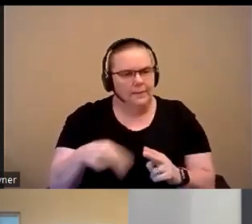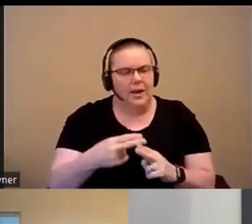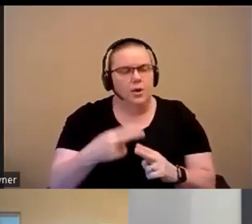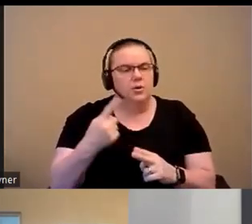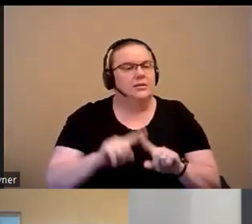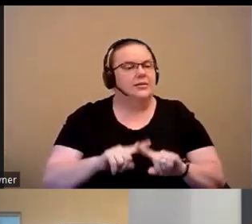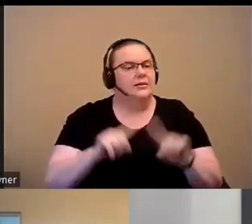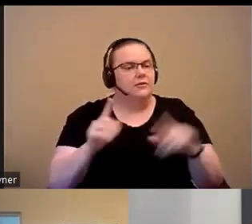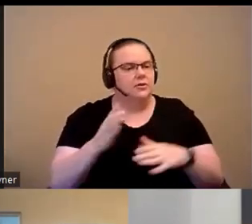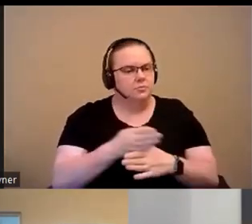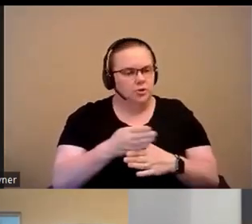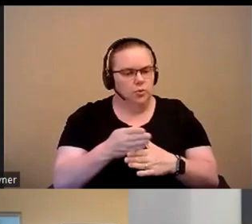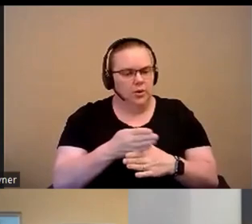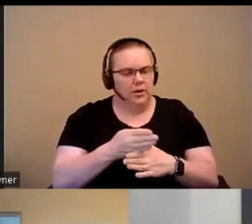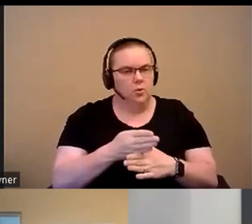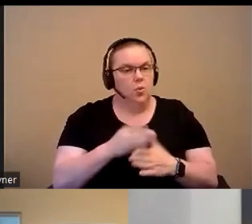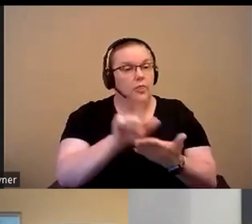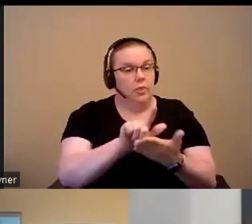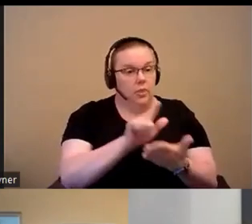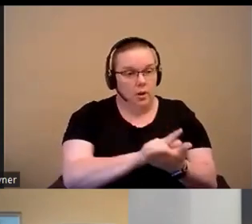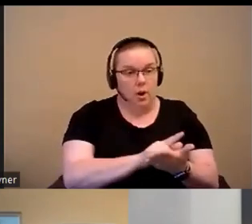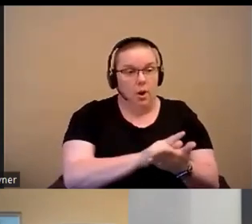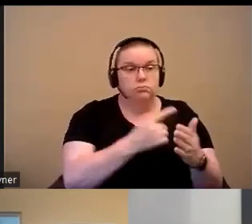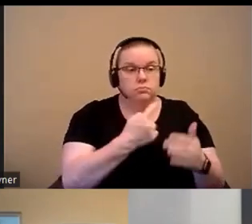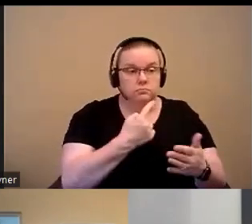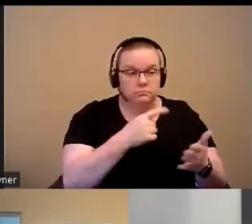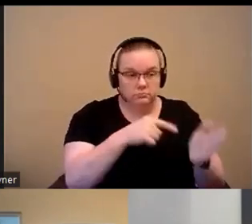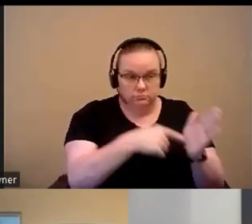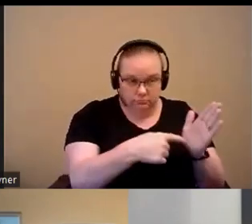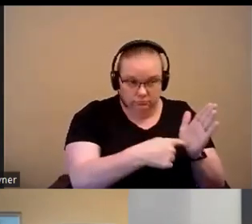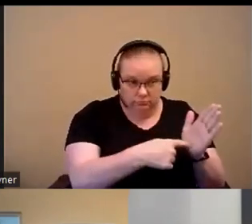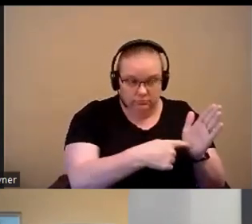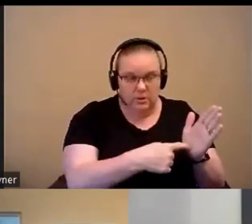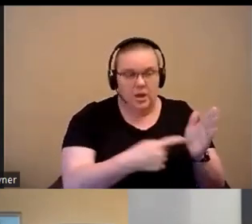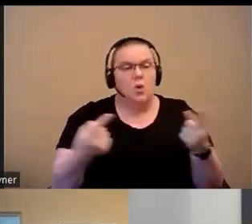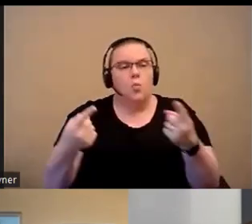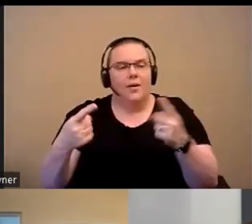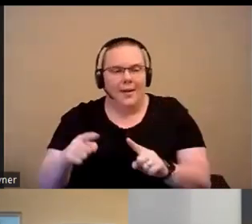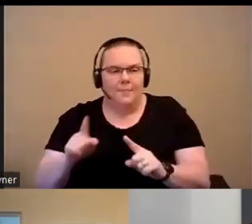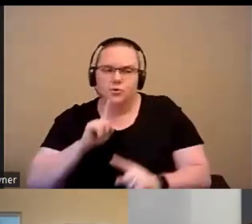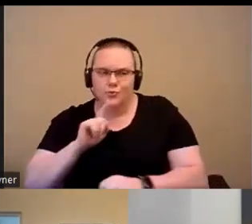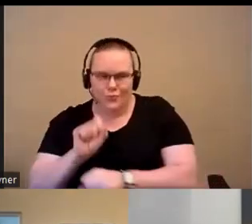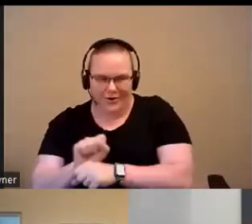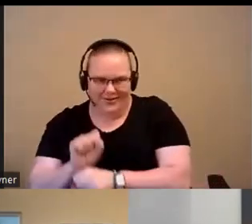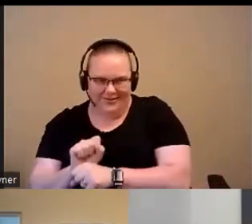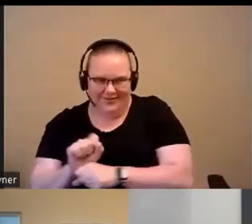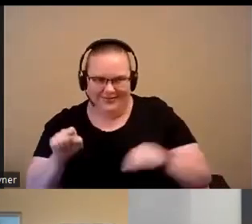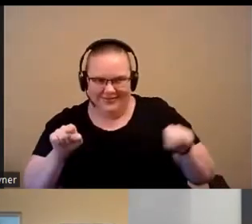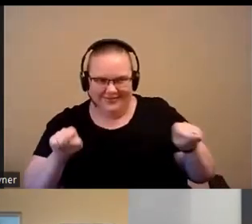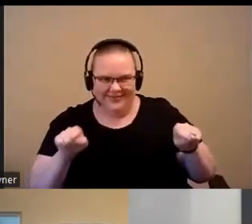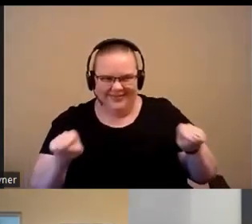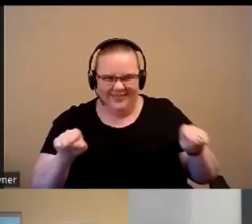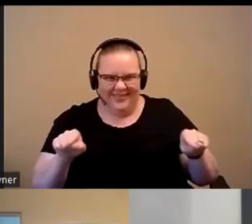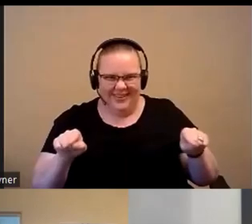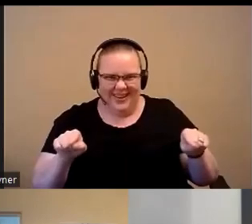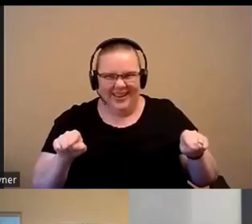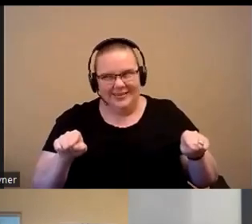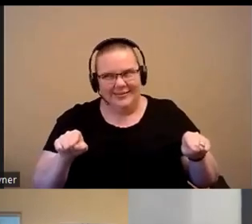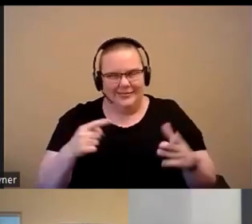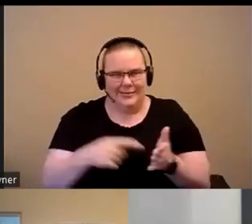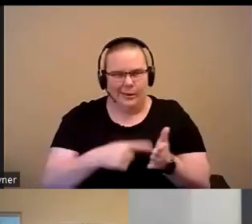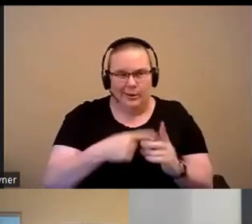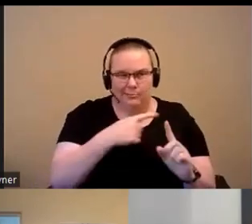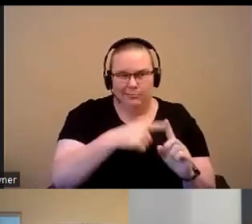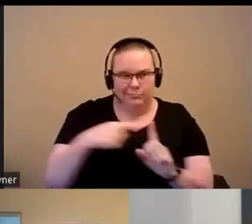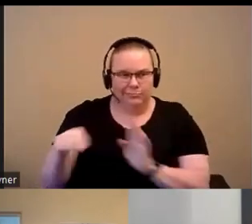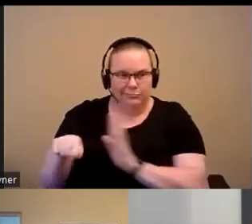difference between what the law says and what happens in reality. Sure. And it kind of cuts both ways. Sometimes it's to